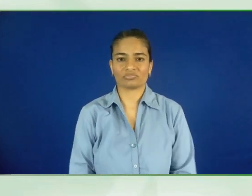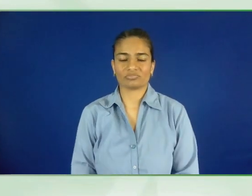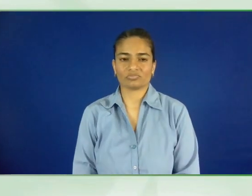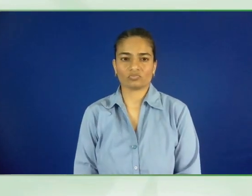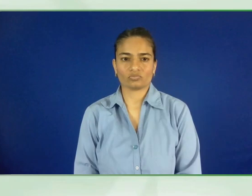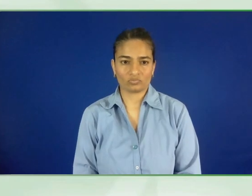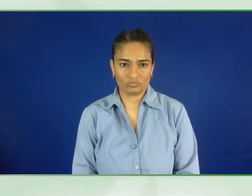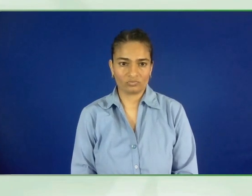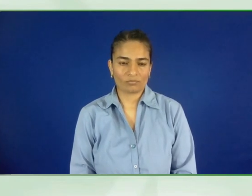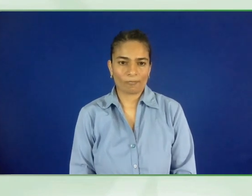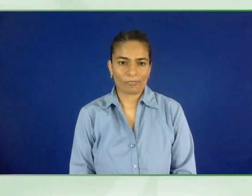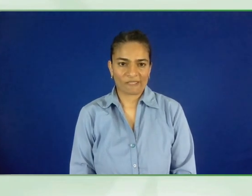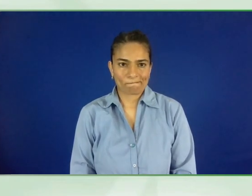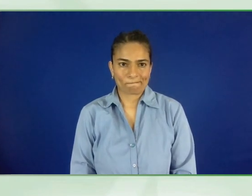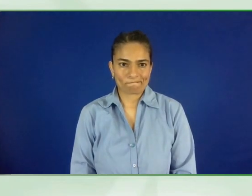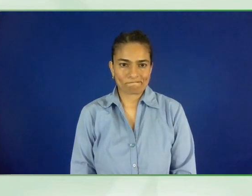Yes, please.